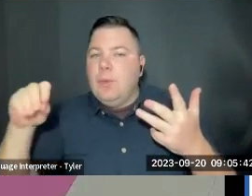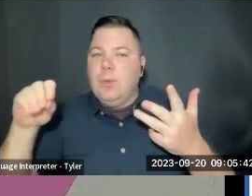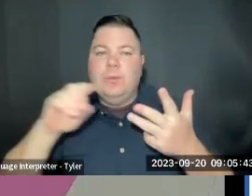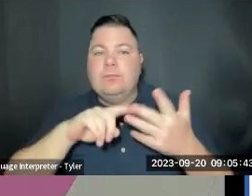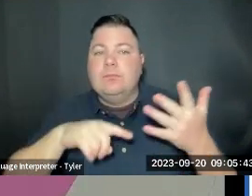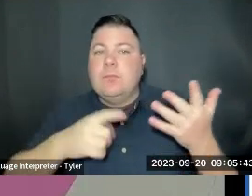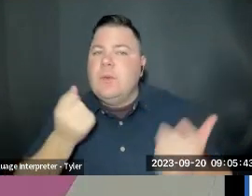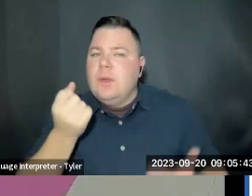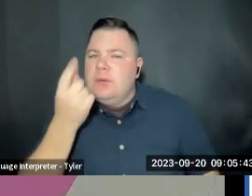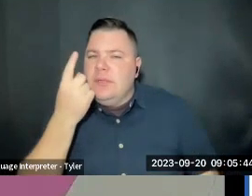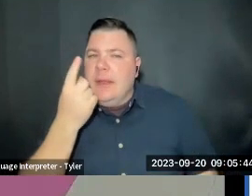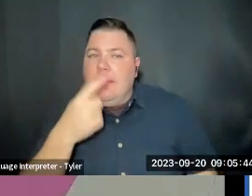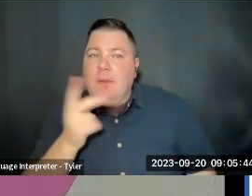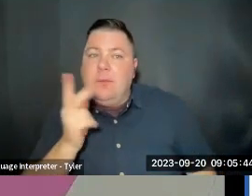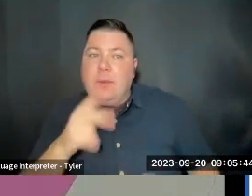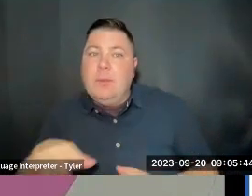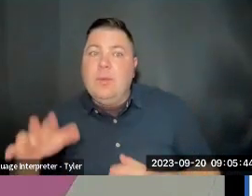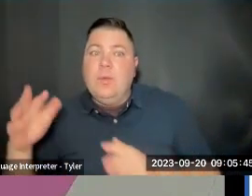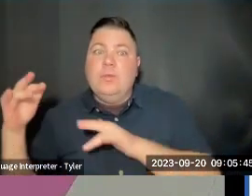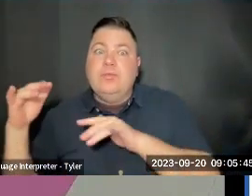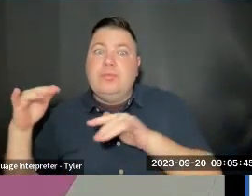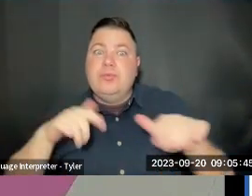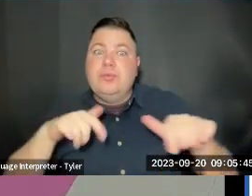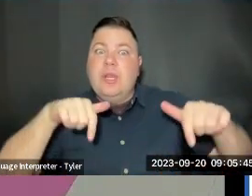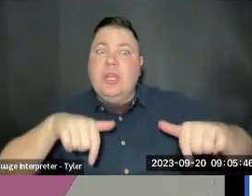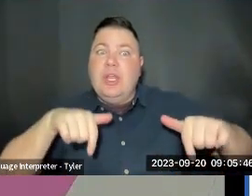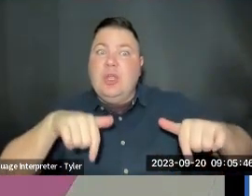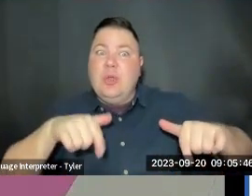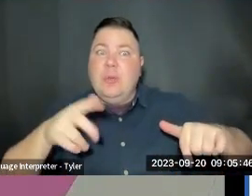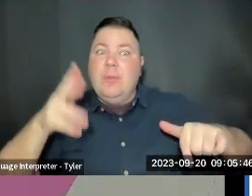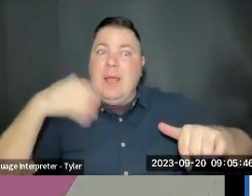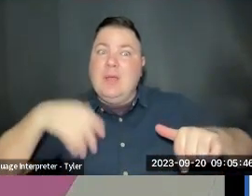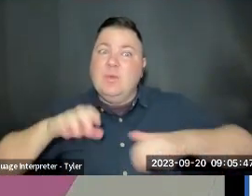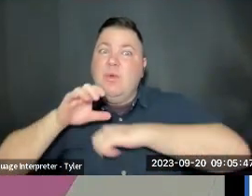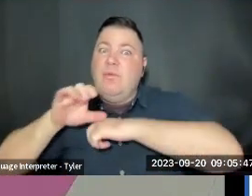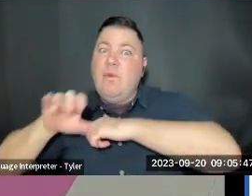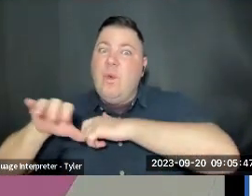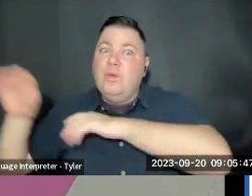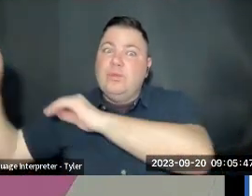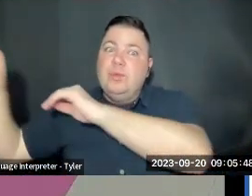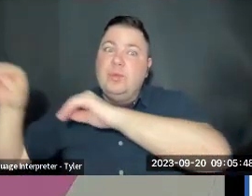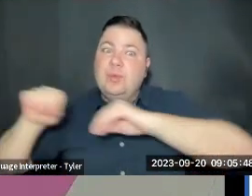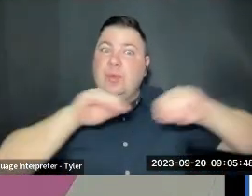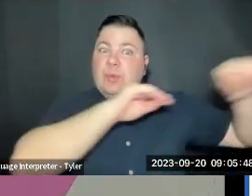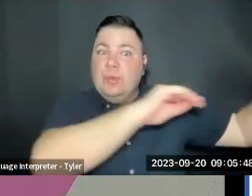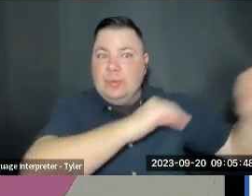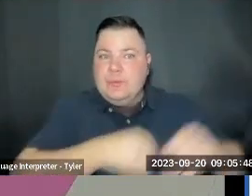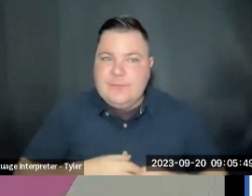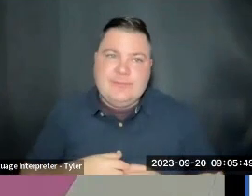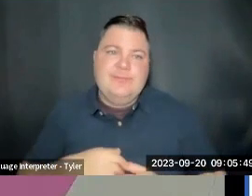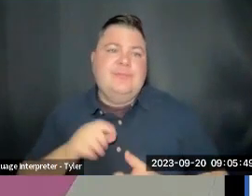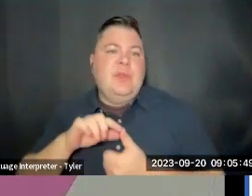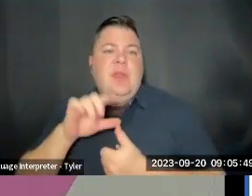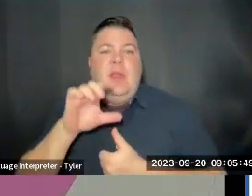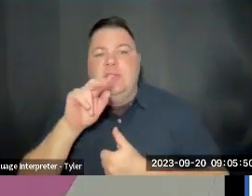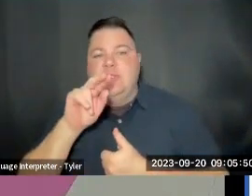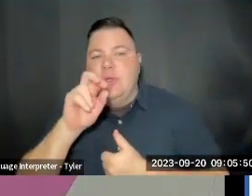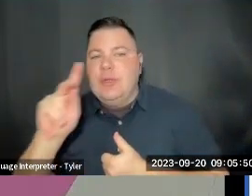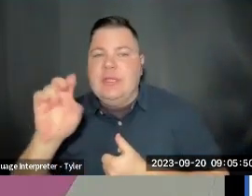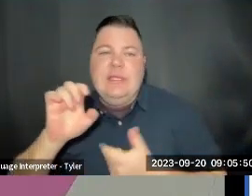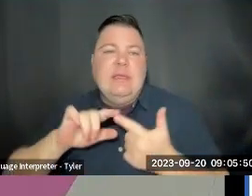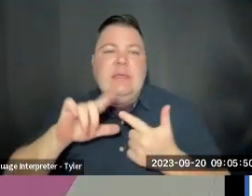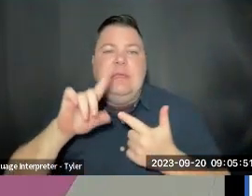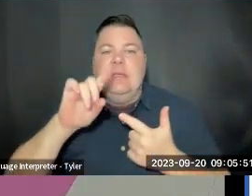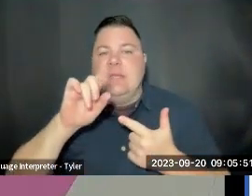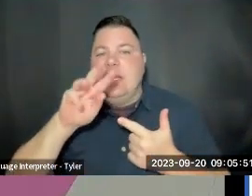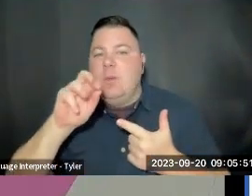that those who passed near our area during their forced removal, including the Cherokee, Delaware, Sac and Fox,